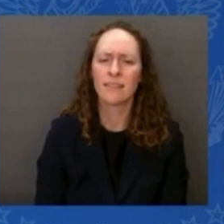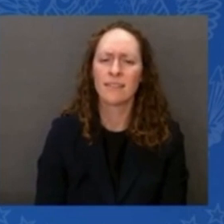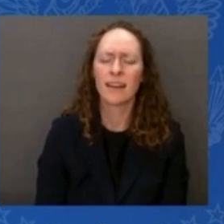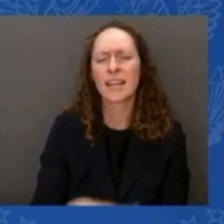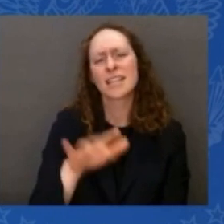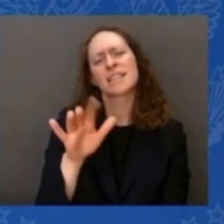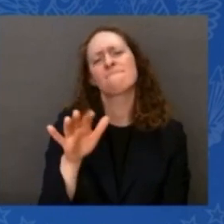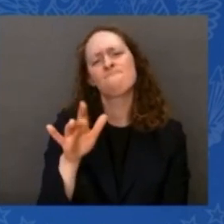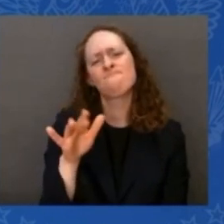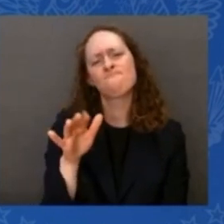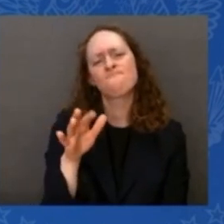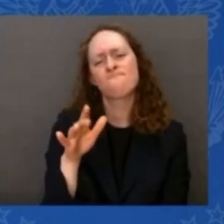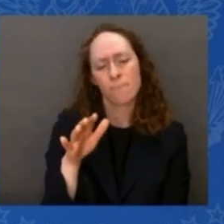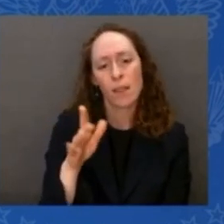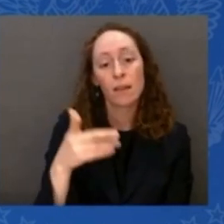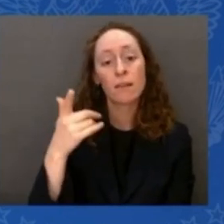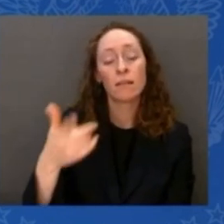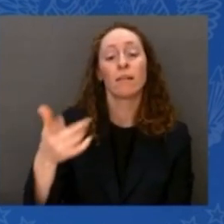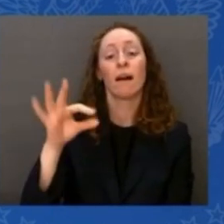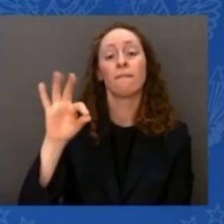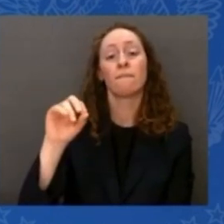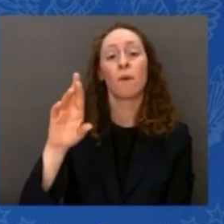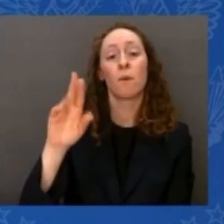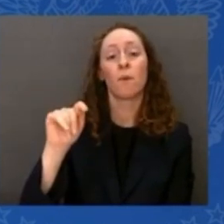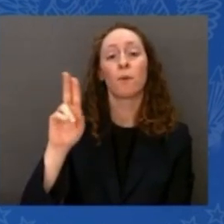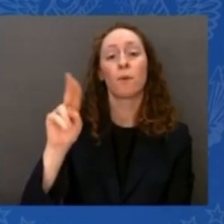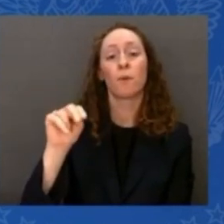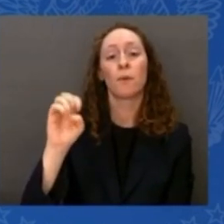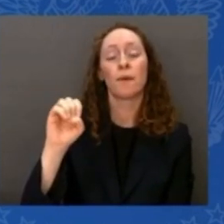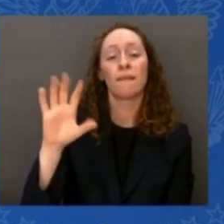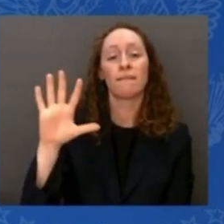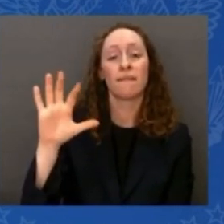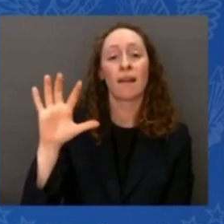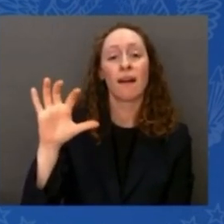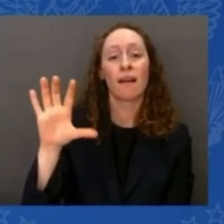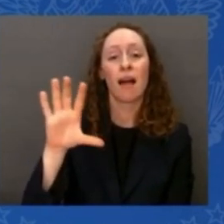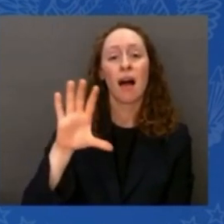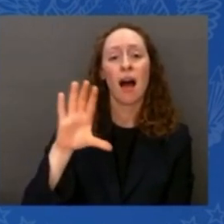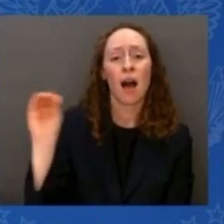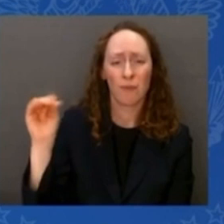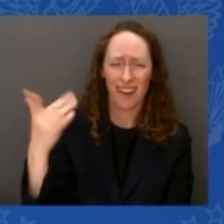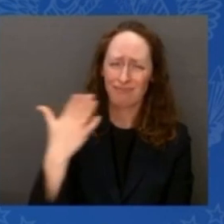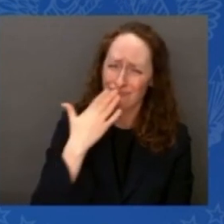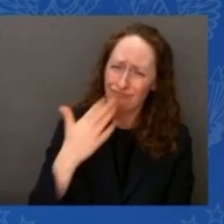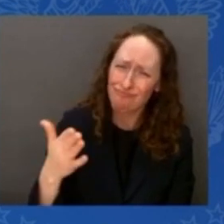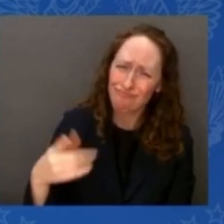companies. By the way, I come from the corporate capital of the world, Delaware.